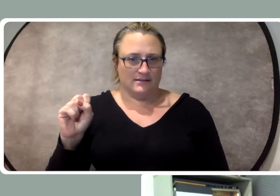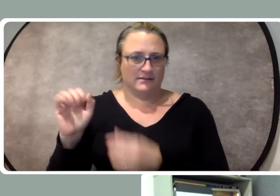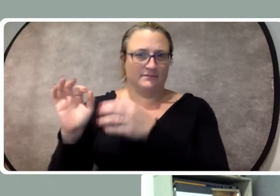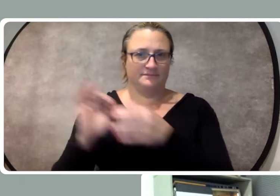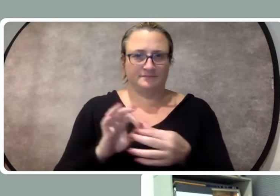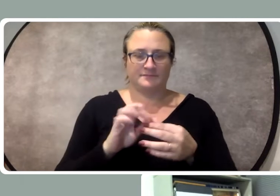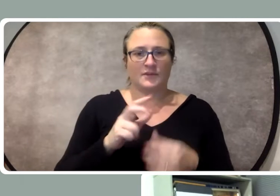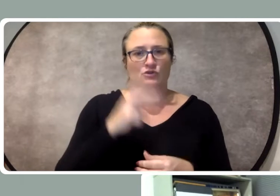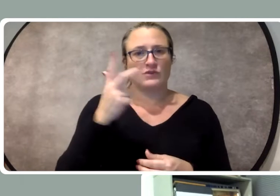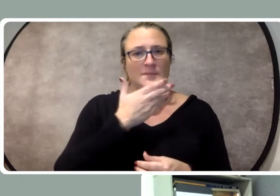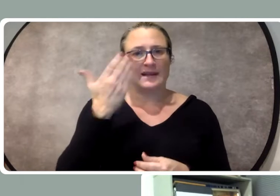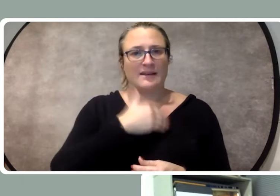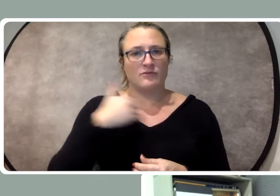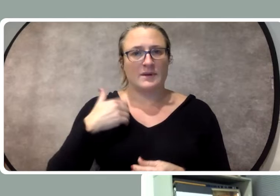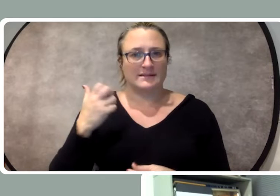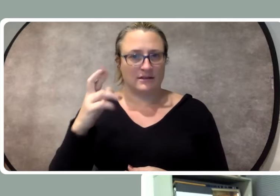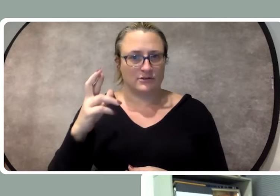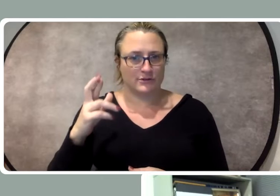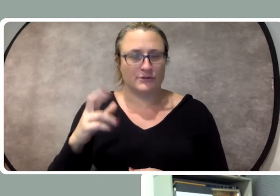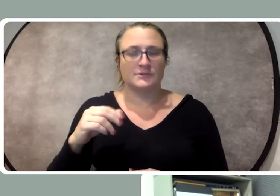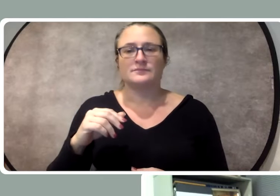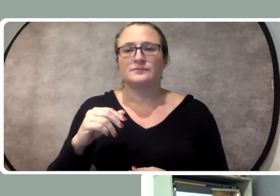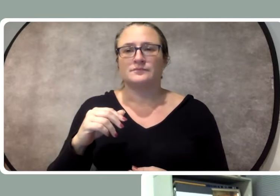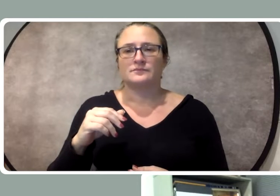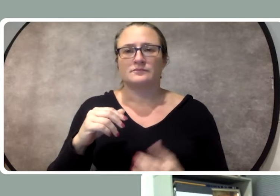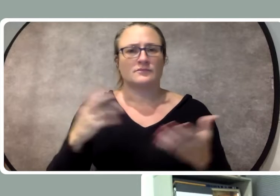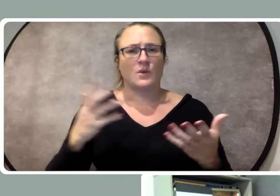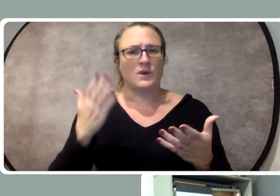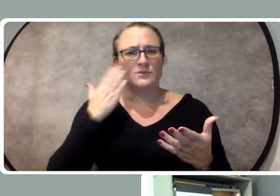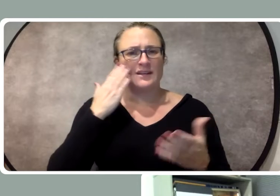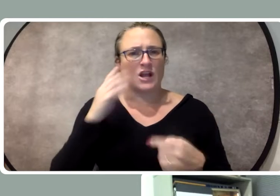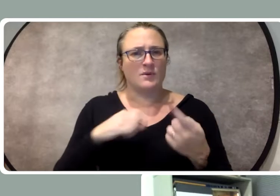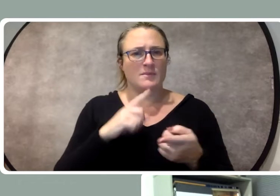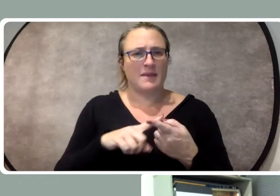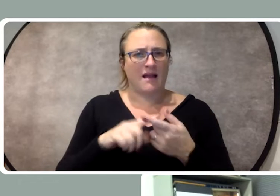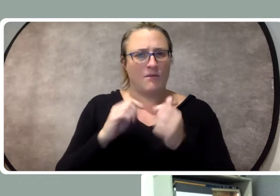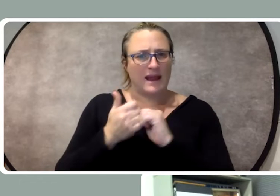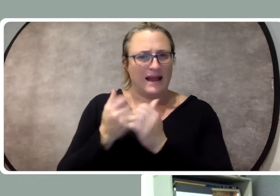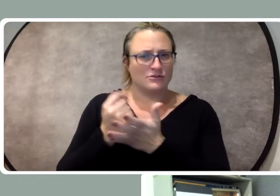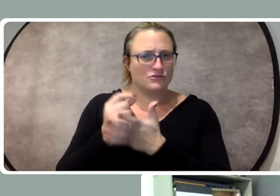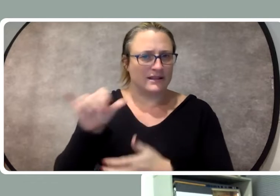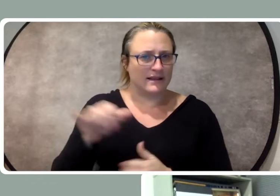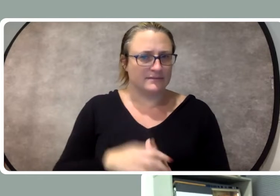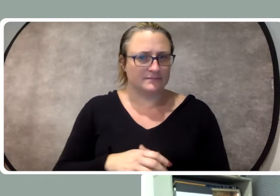breast cancer, and what do we know about how it should be treated?